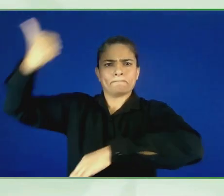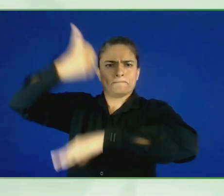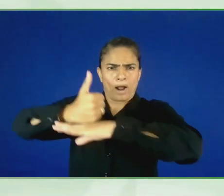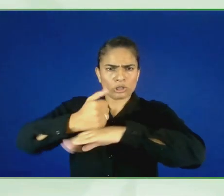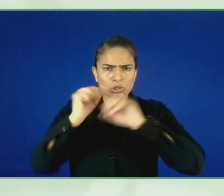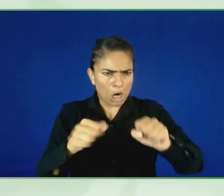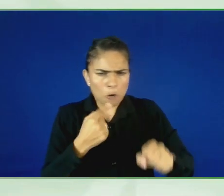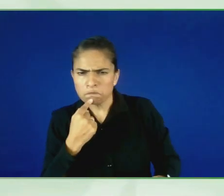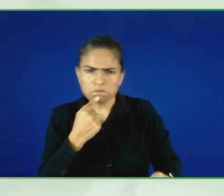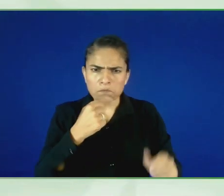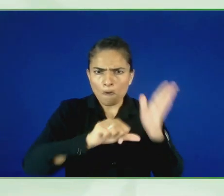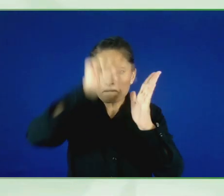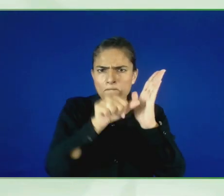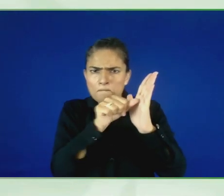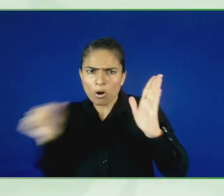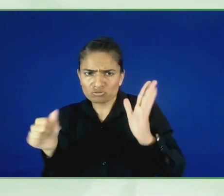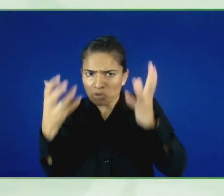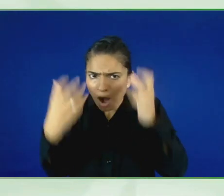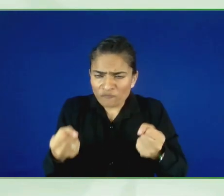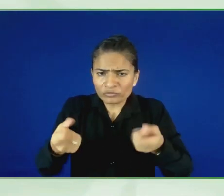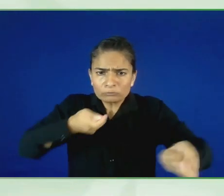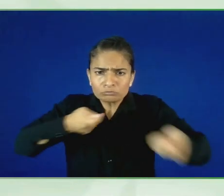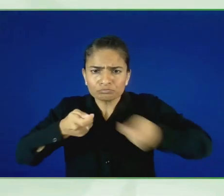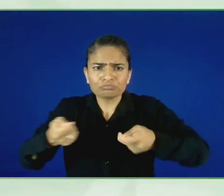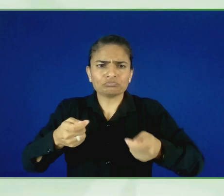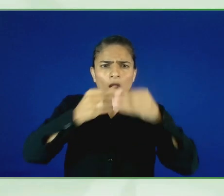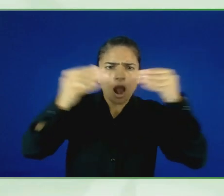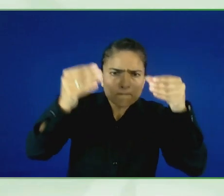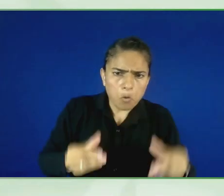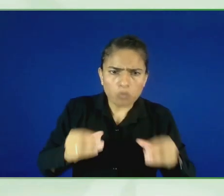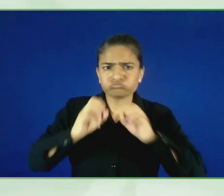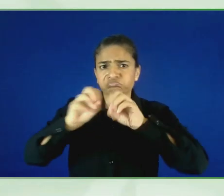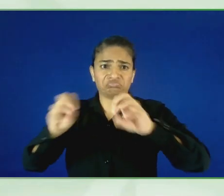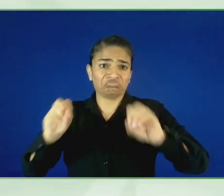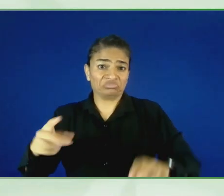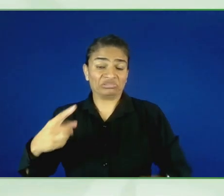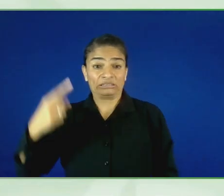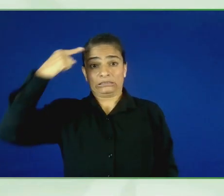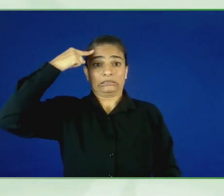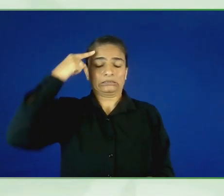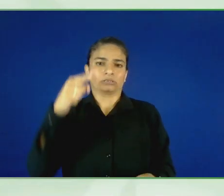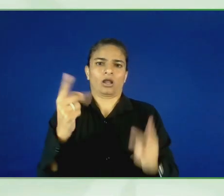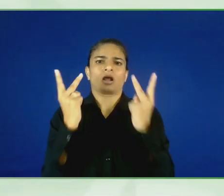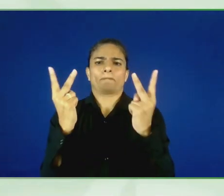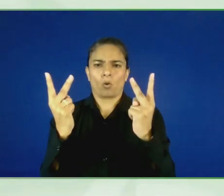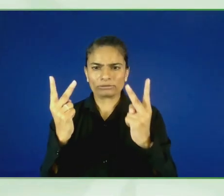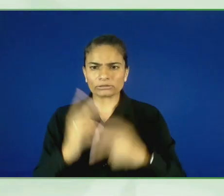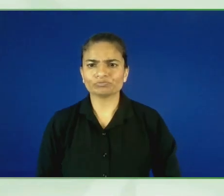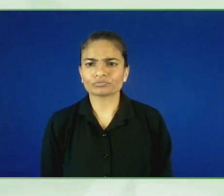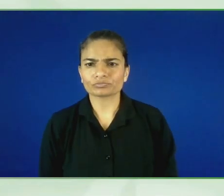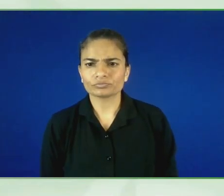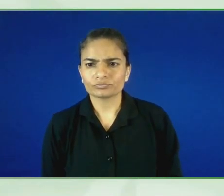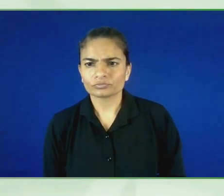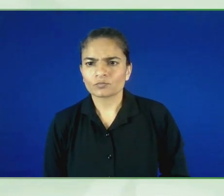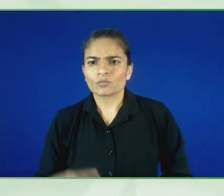event on the 2nd of April when the Global Disability Summit will take place in Berlin, in a great location, in the Allianz